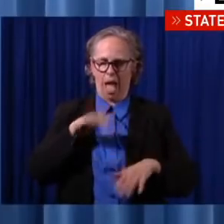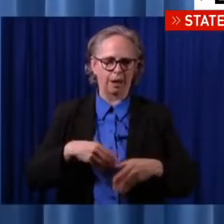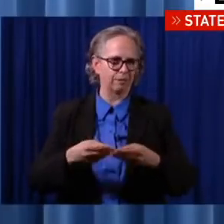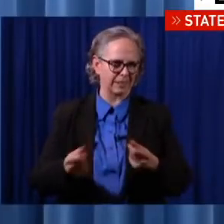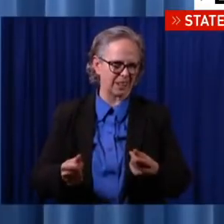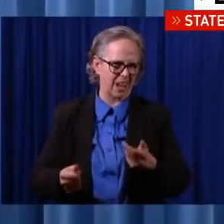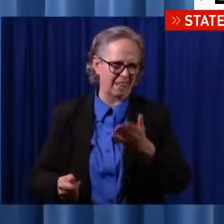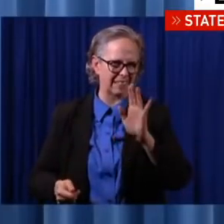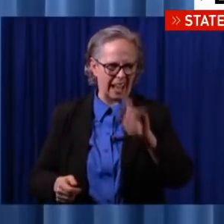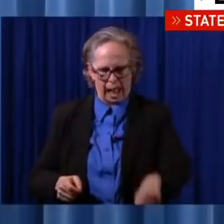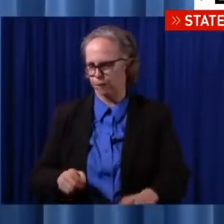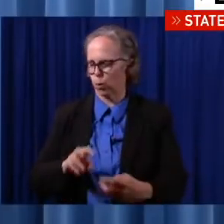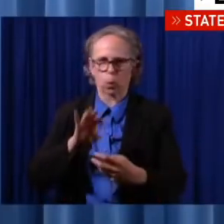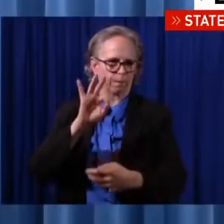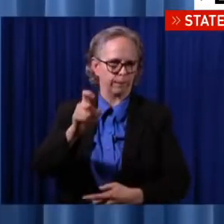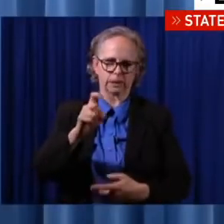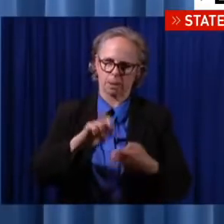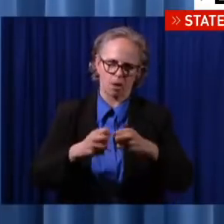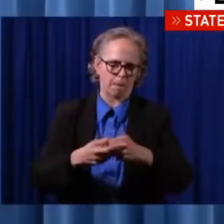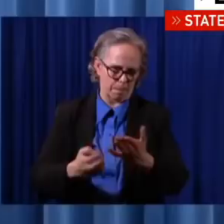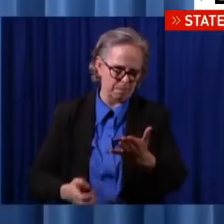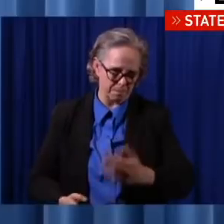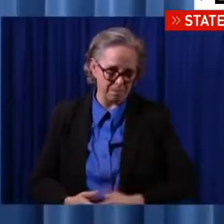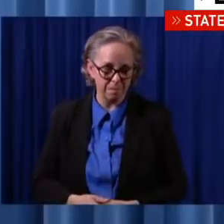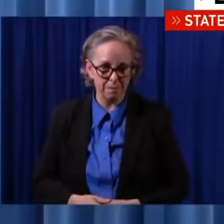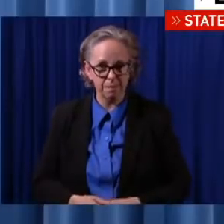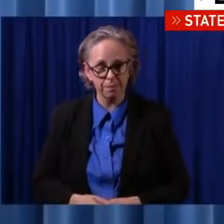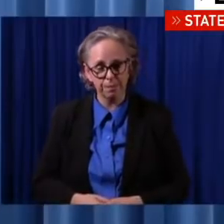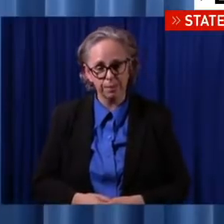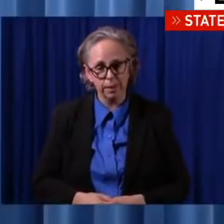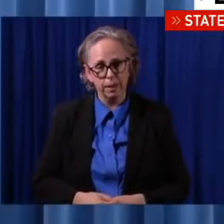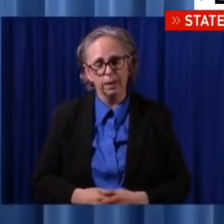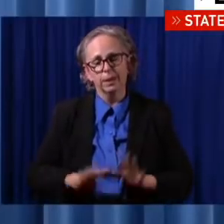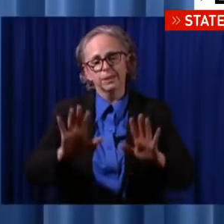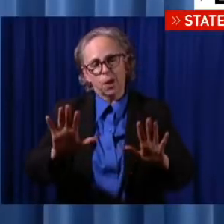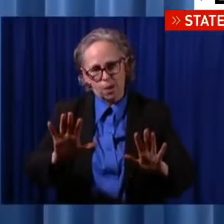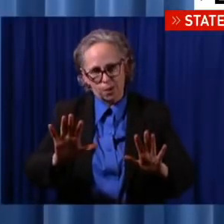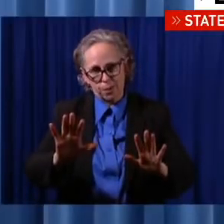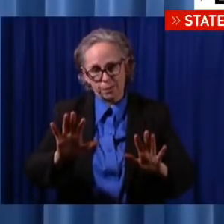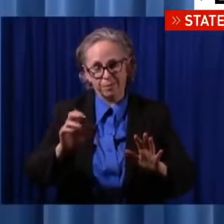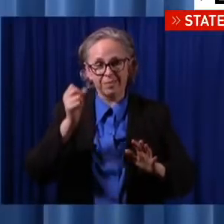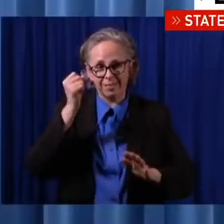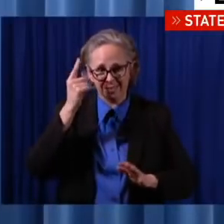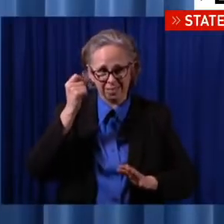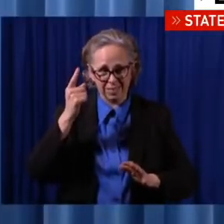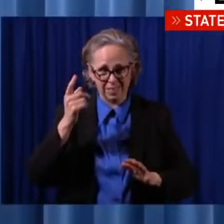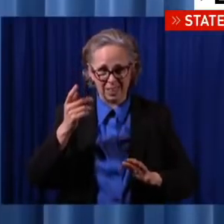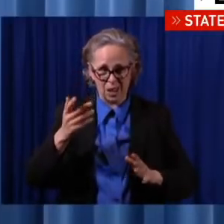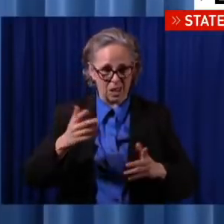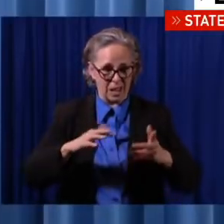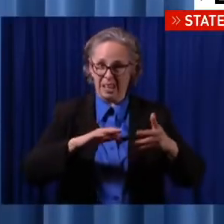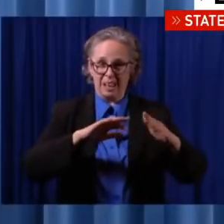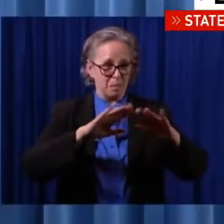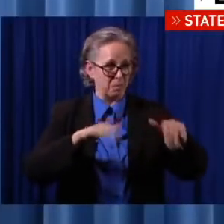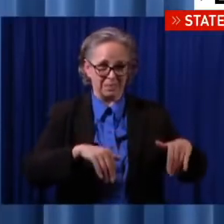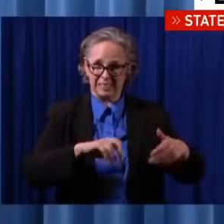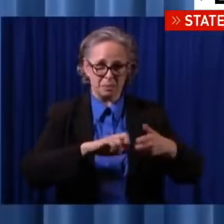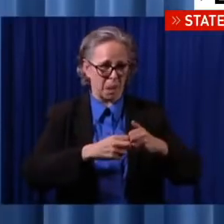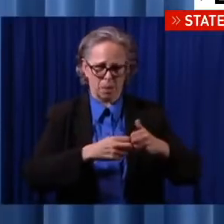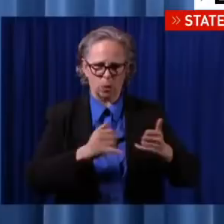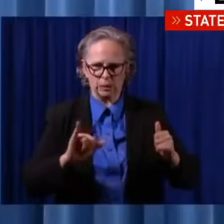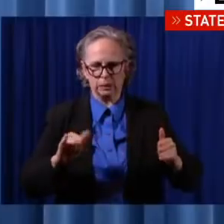in the long run. We would have, without that structural problem, still had, with this down